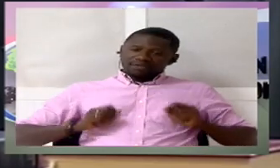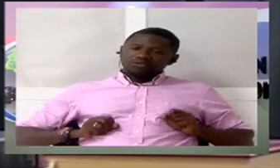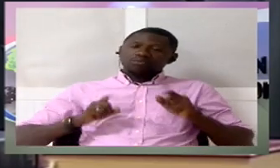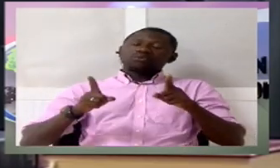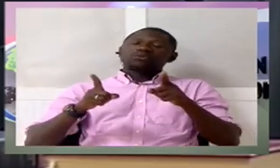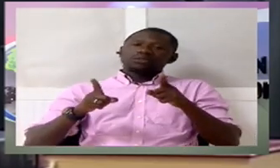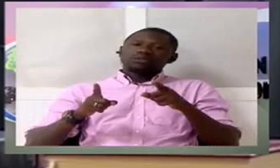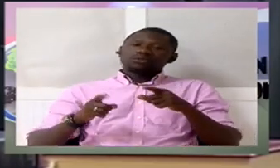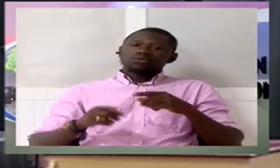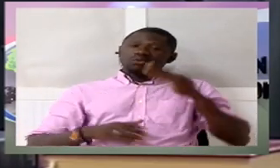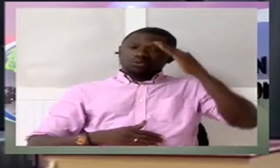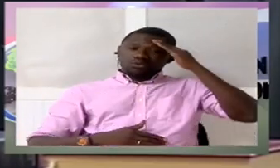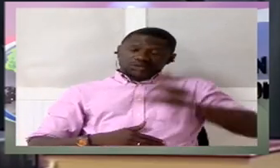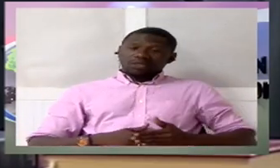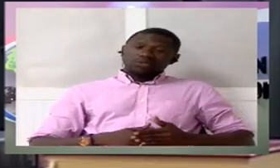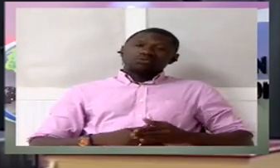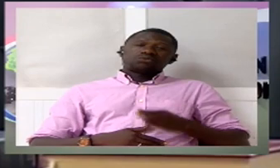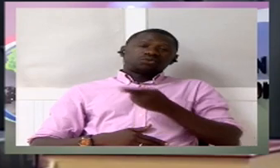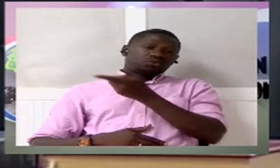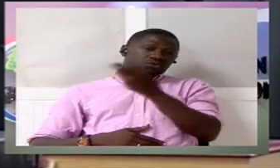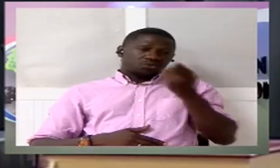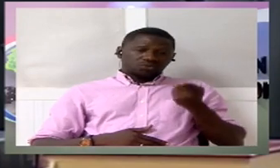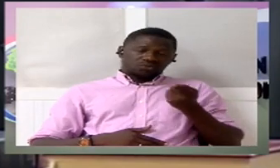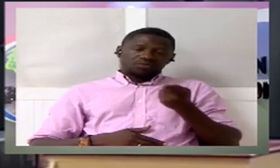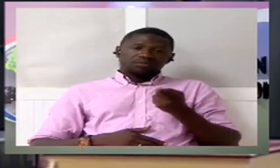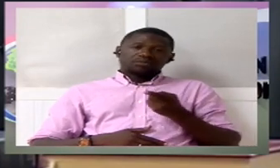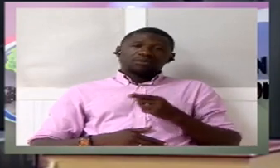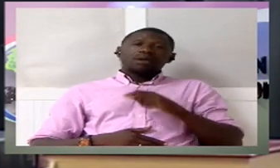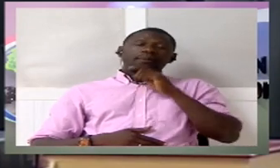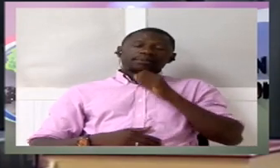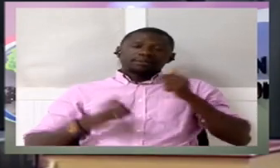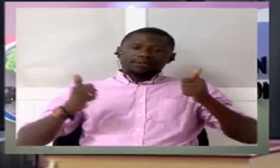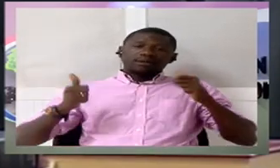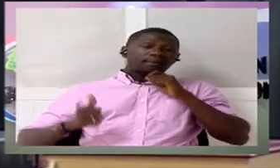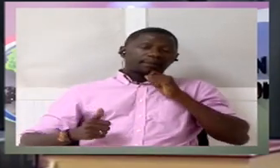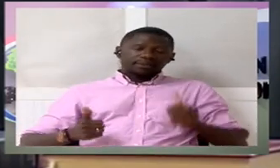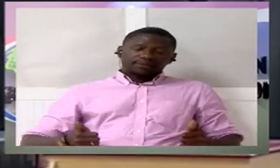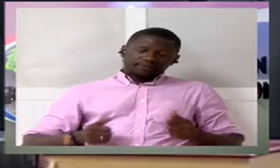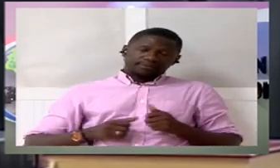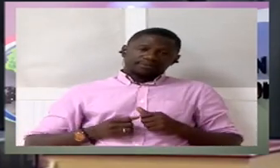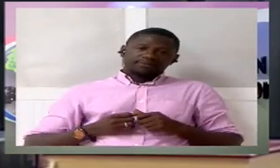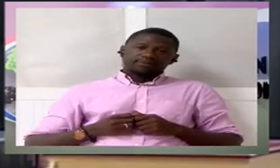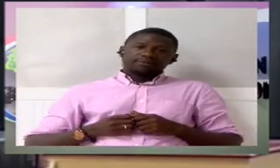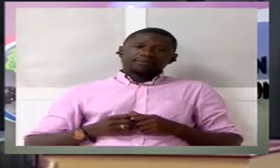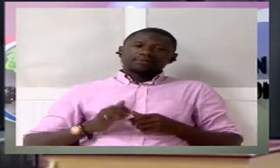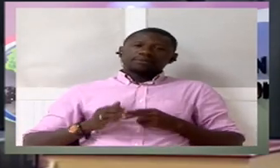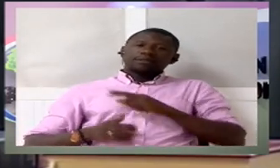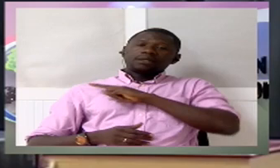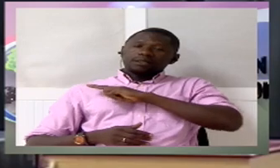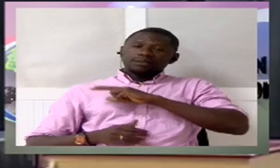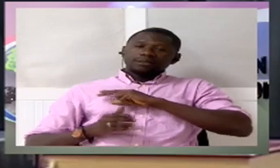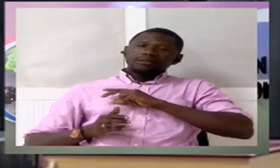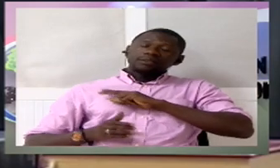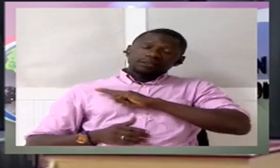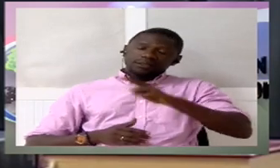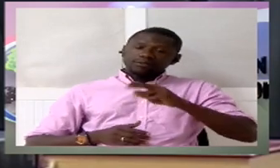otala. To salute you, Purukale Bismillah, Mr. Chairman, Ms. Kiamano, Deputy Chairwoman,